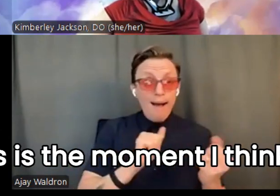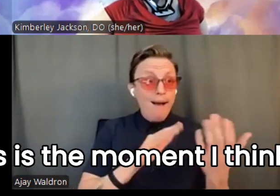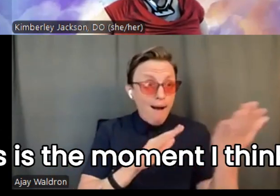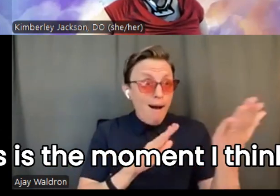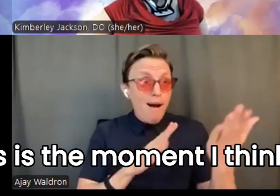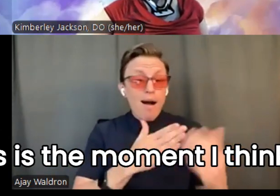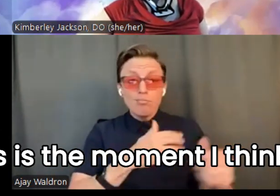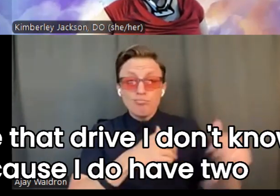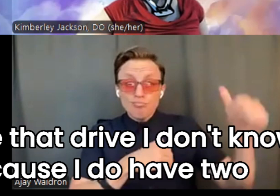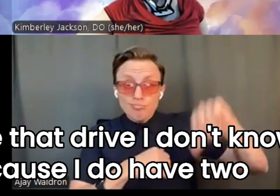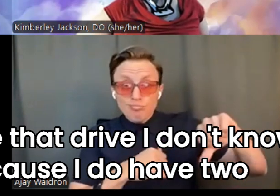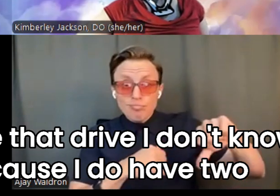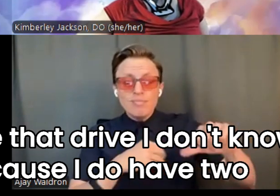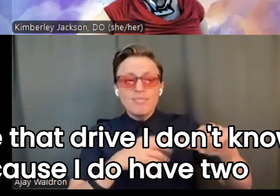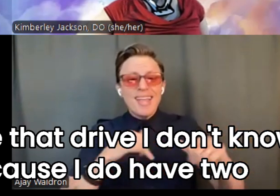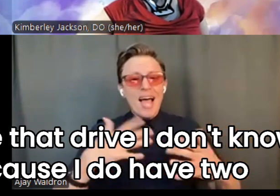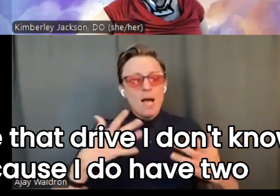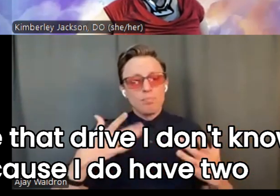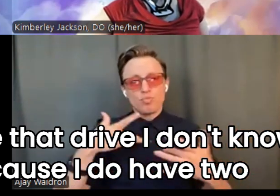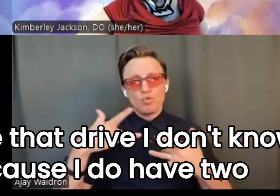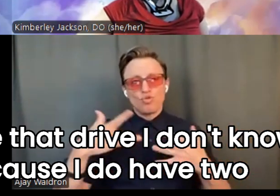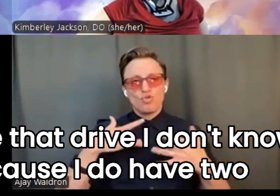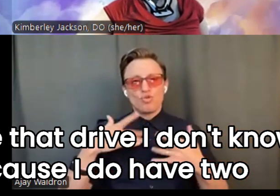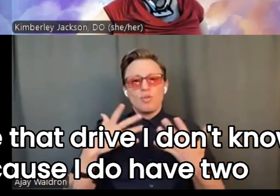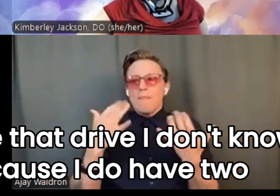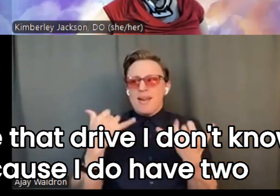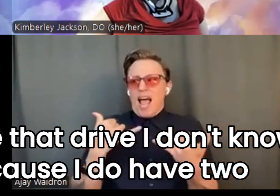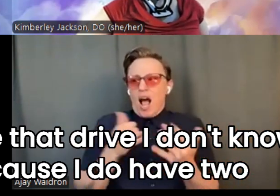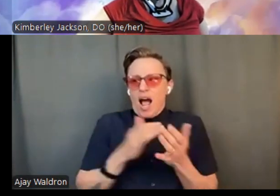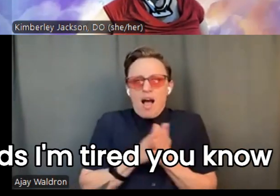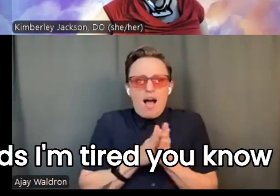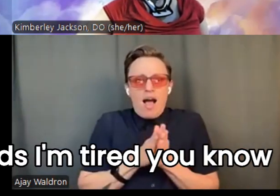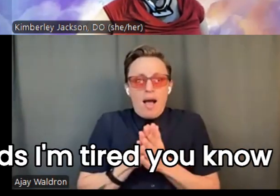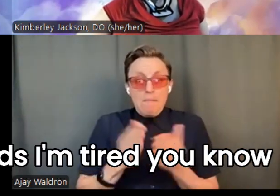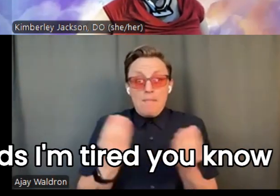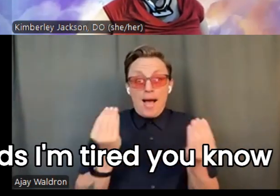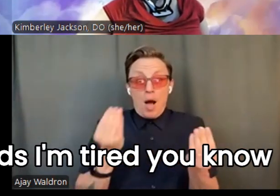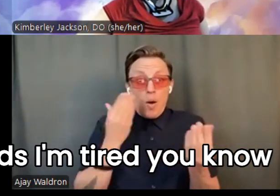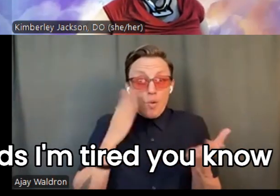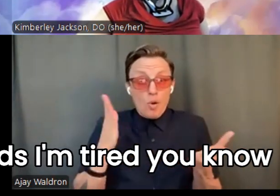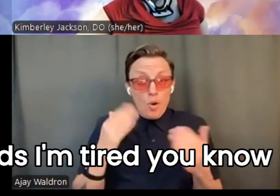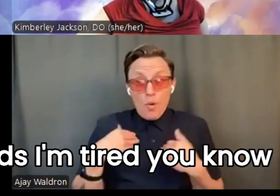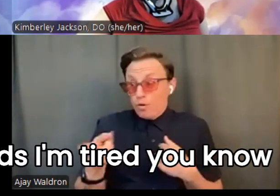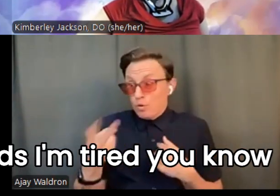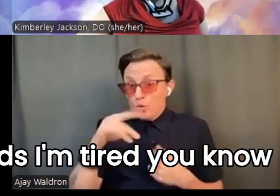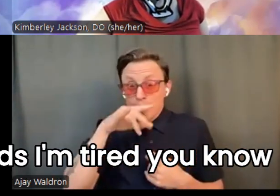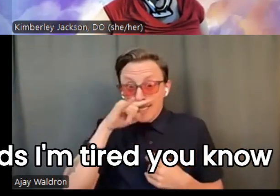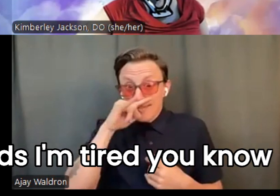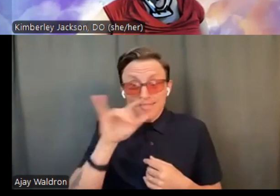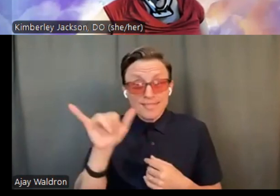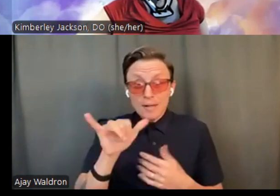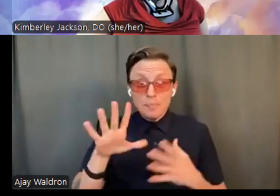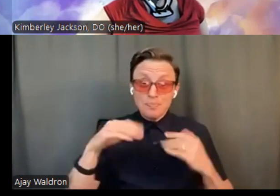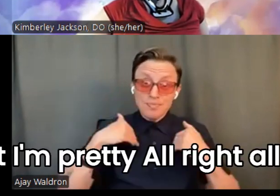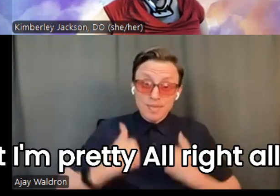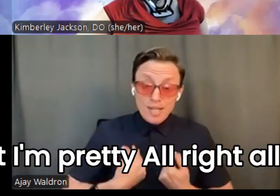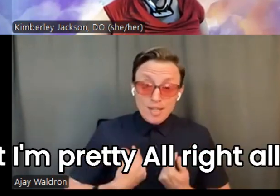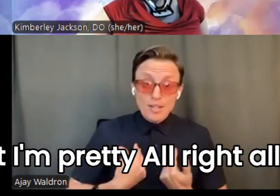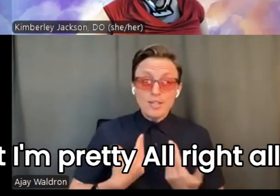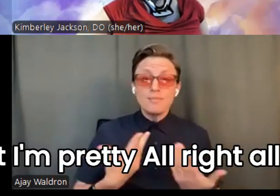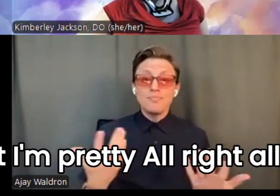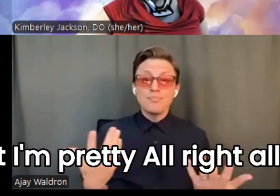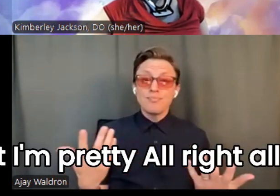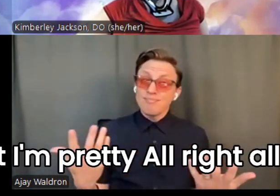the moment. I think that I kind of have that drive. I don't know how, because I have two kids. I'm tired, you know